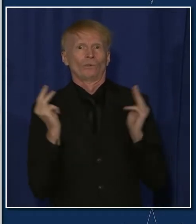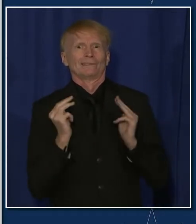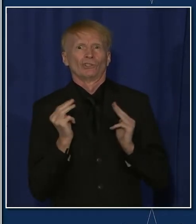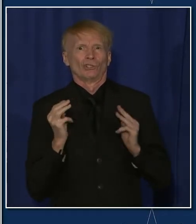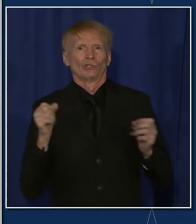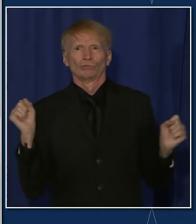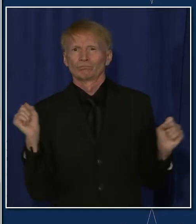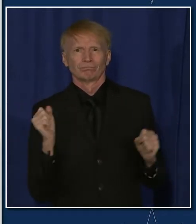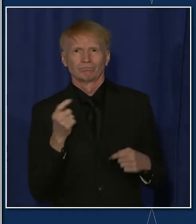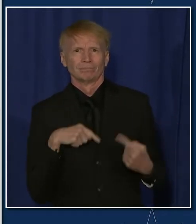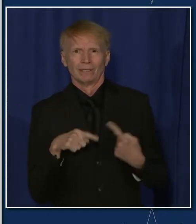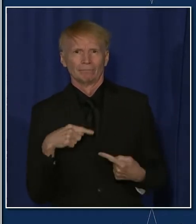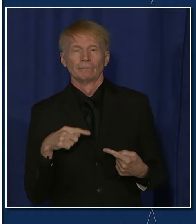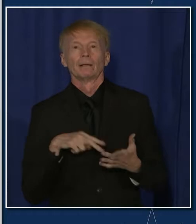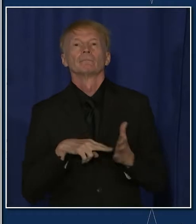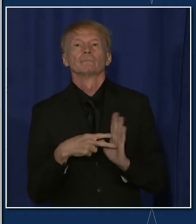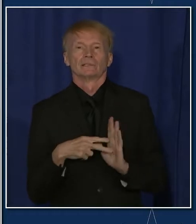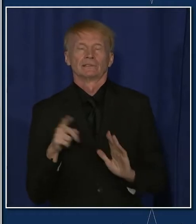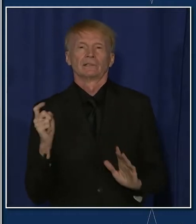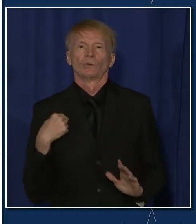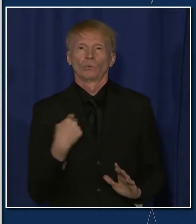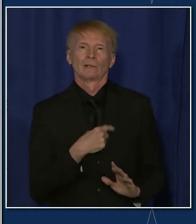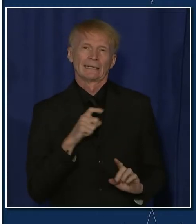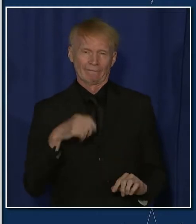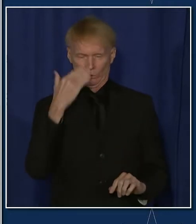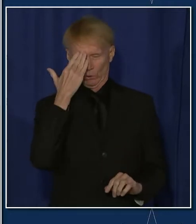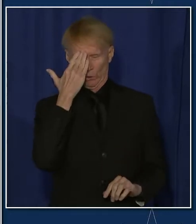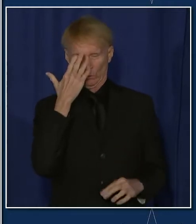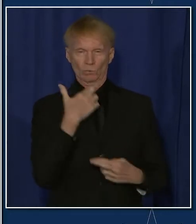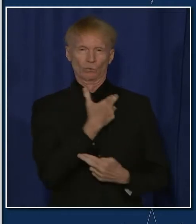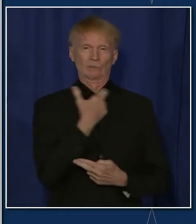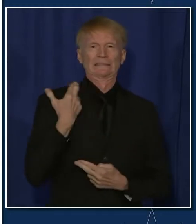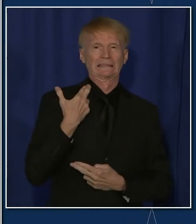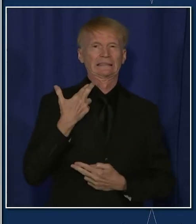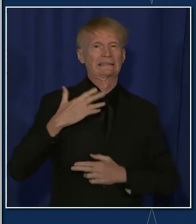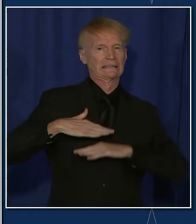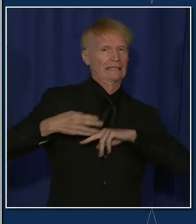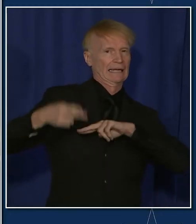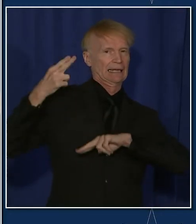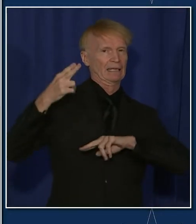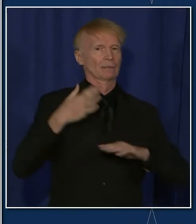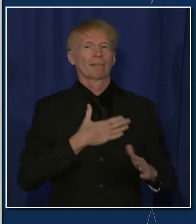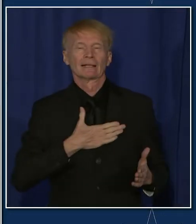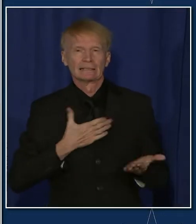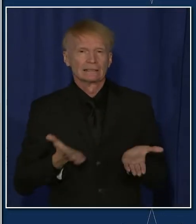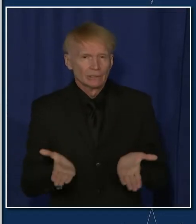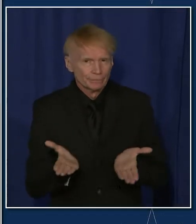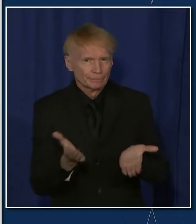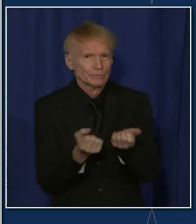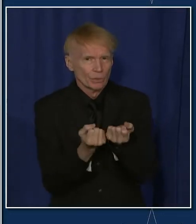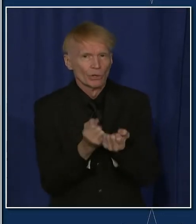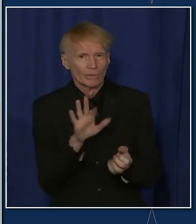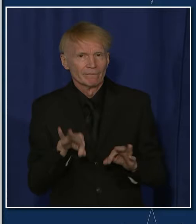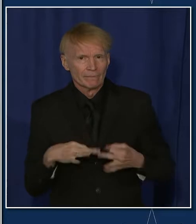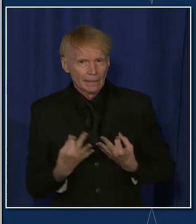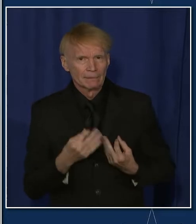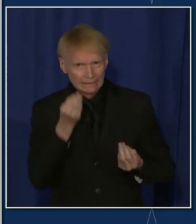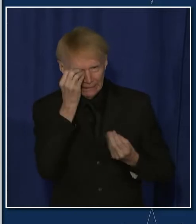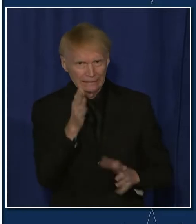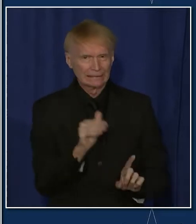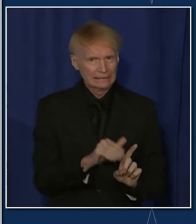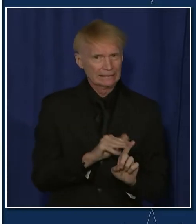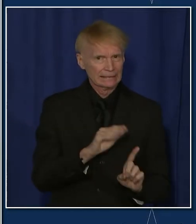make sure that we're very that we know that there's risks that are coming. So again, I continue to urge our families, please get your